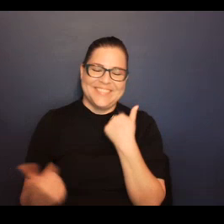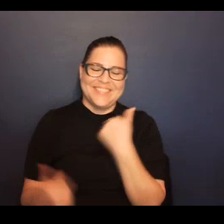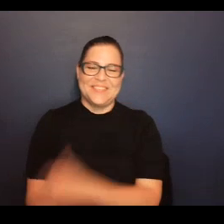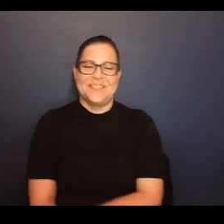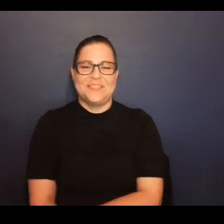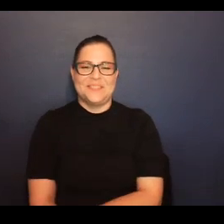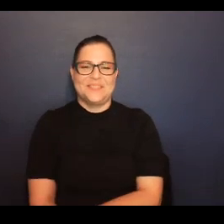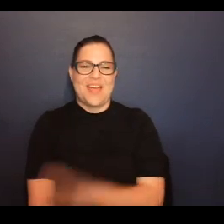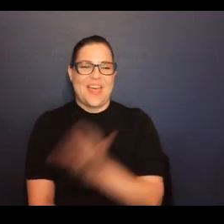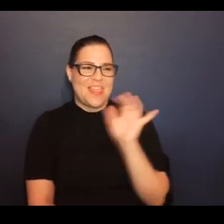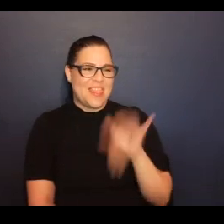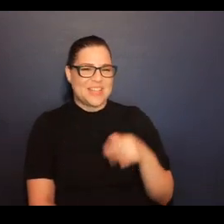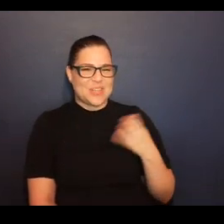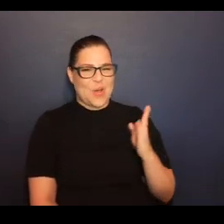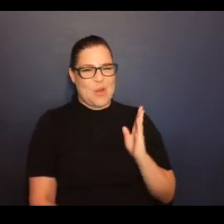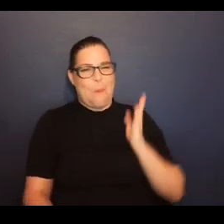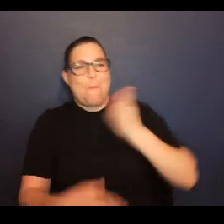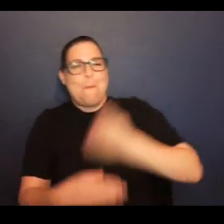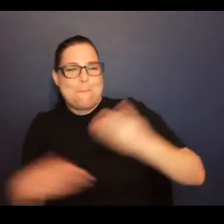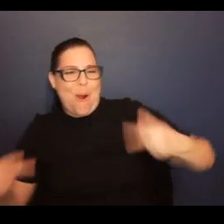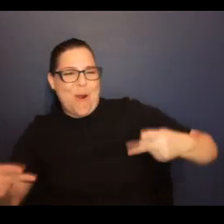That's called party crashing, guys.